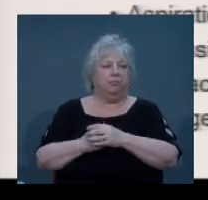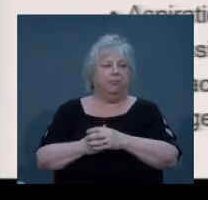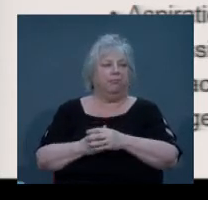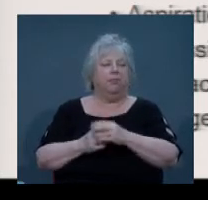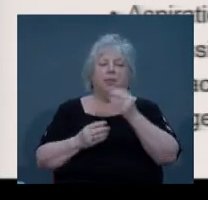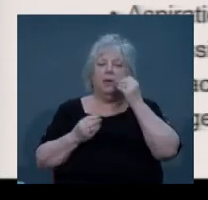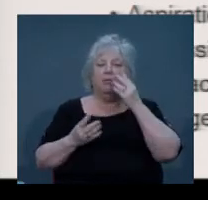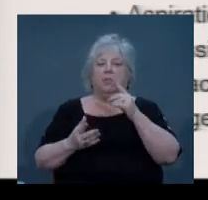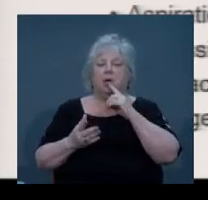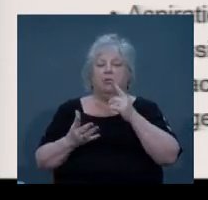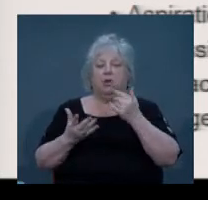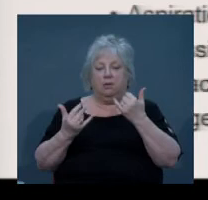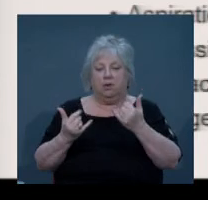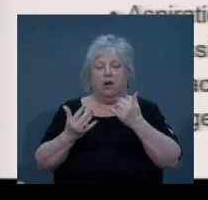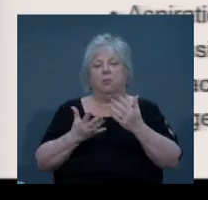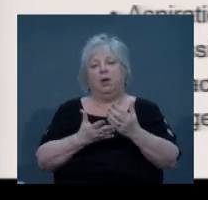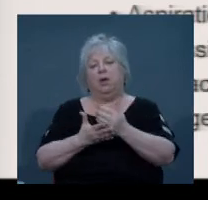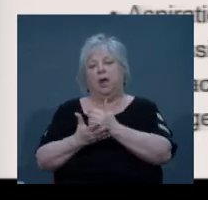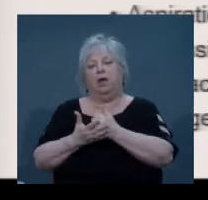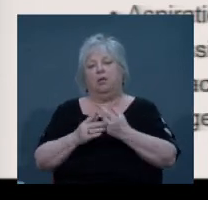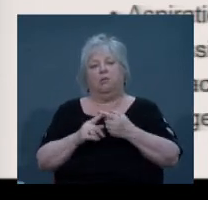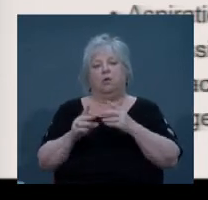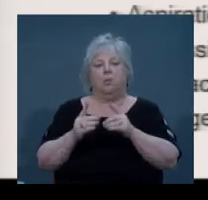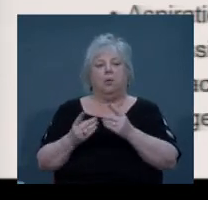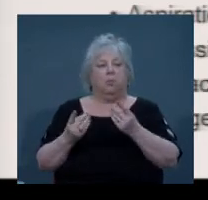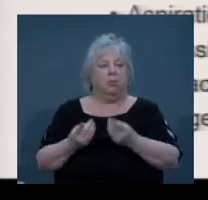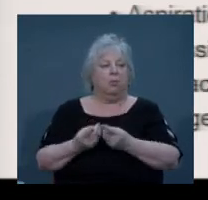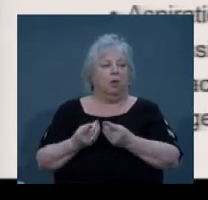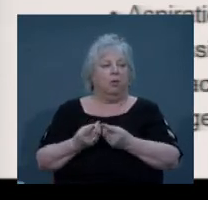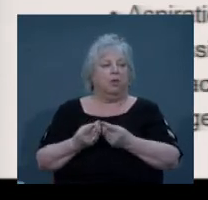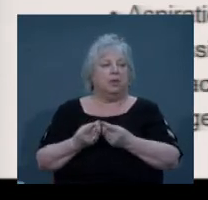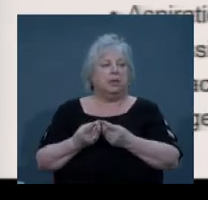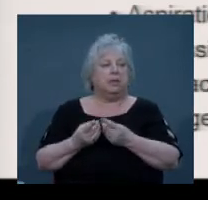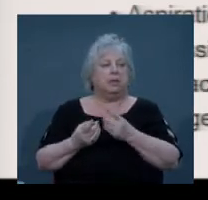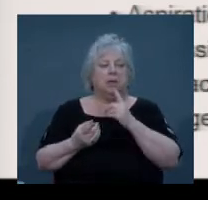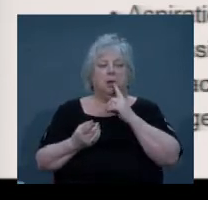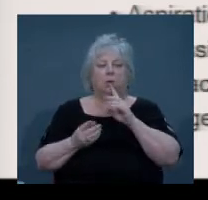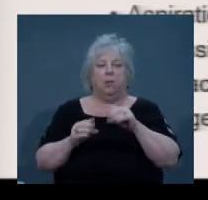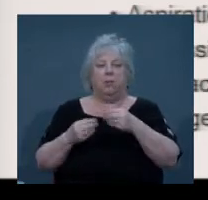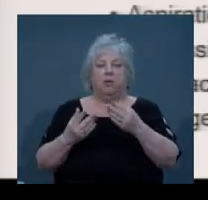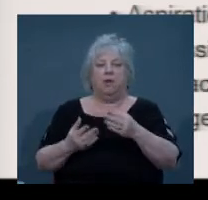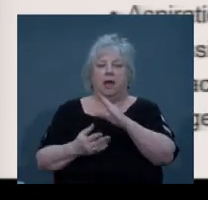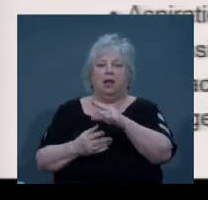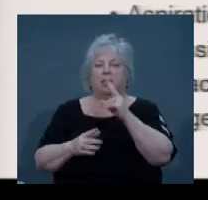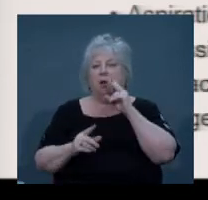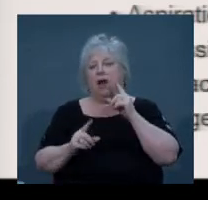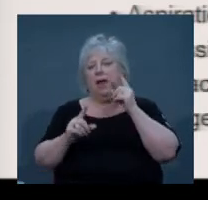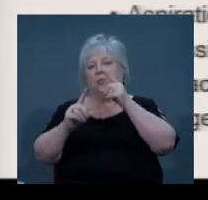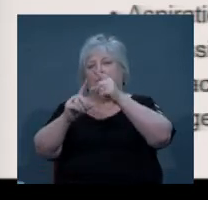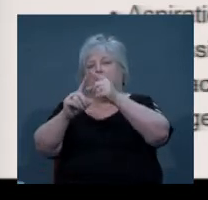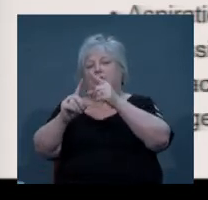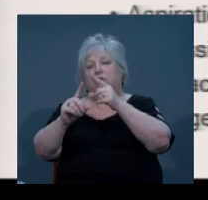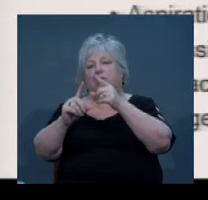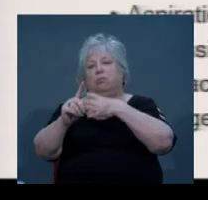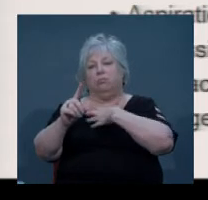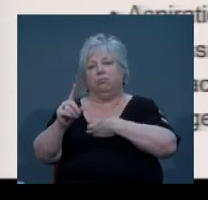Information is currently being gathered from the departments. They are going to be providing their aspirational